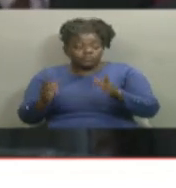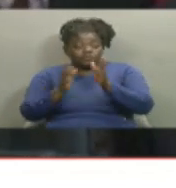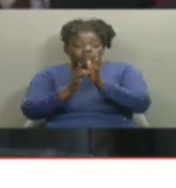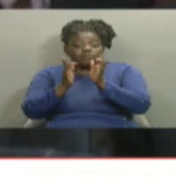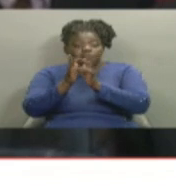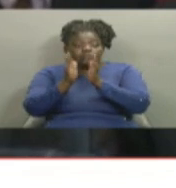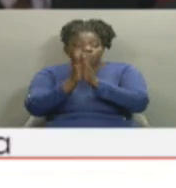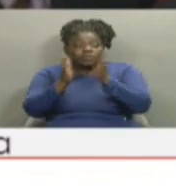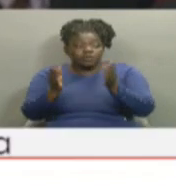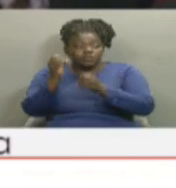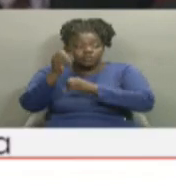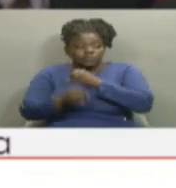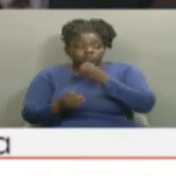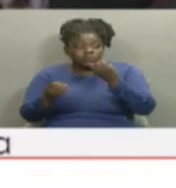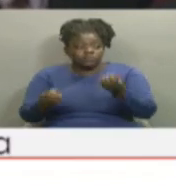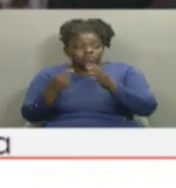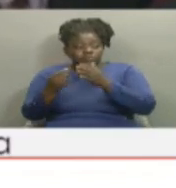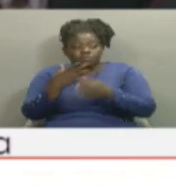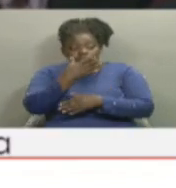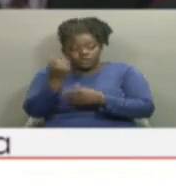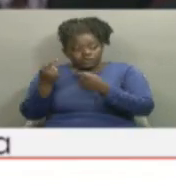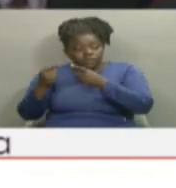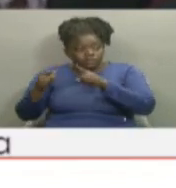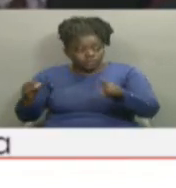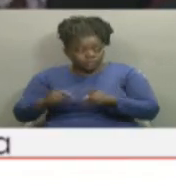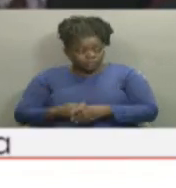says the end of a matter is better than the beginning.